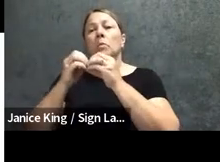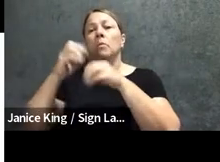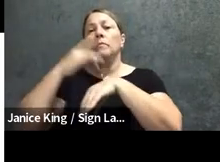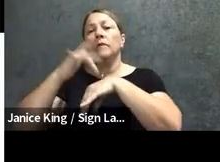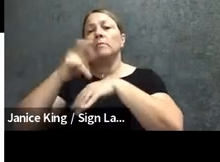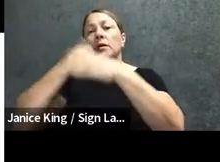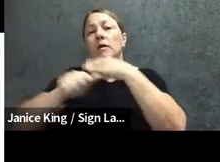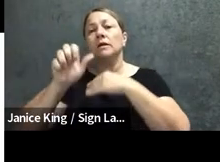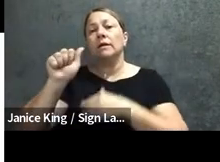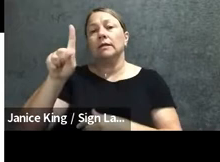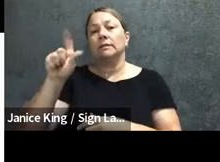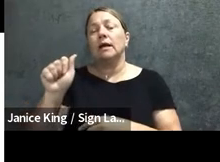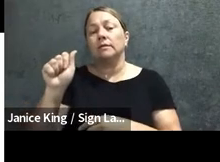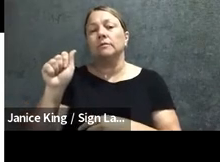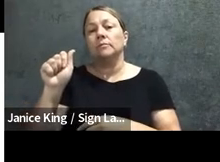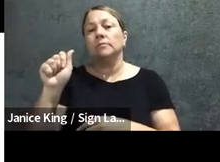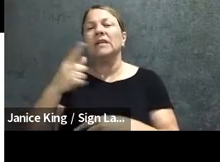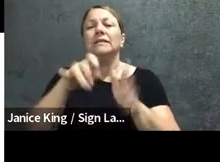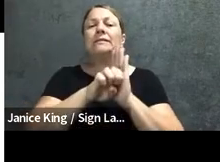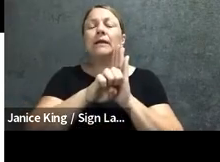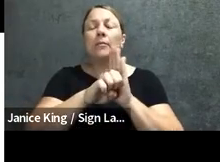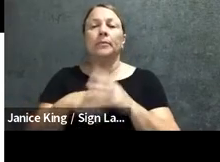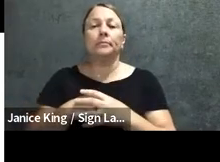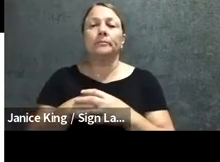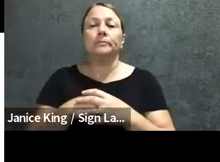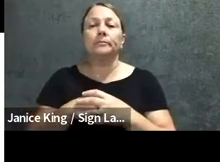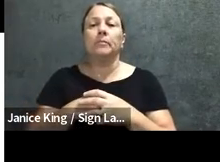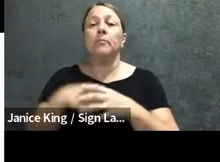under the ADA. For example,